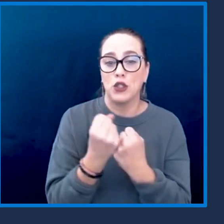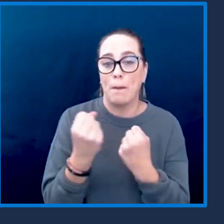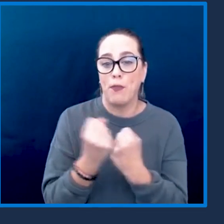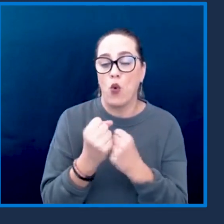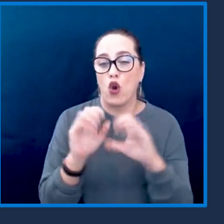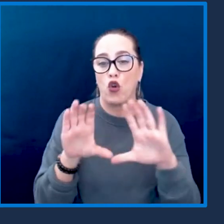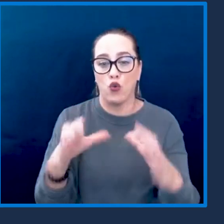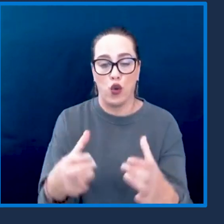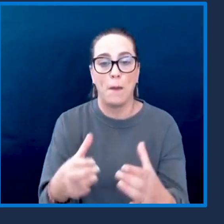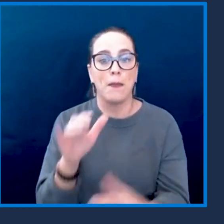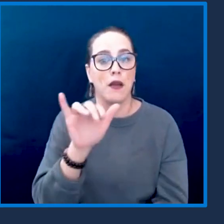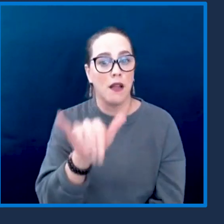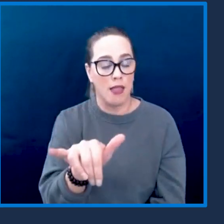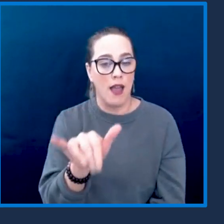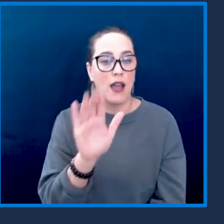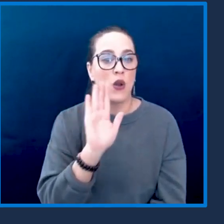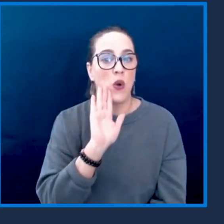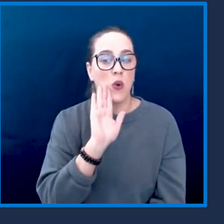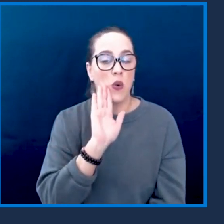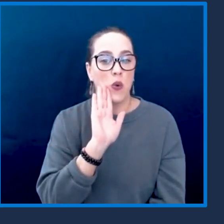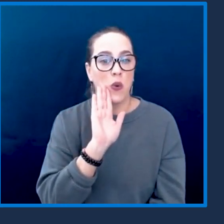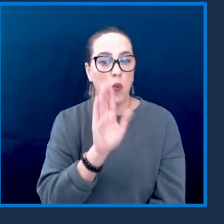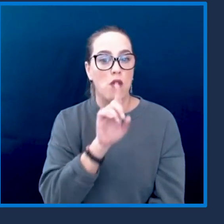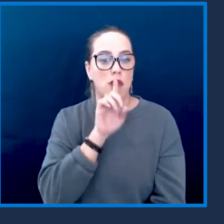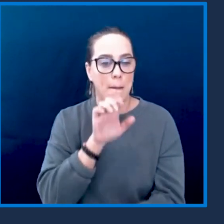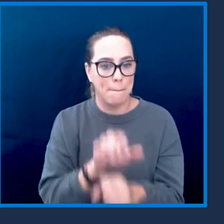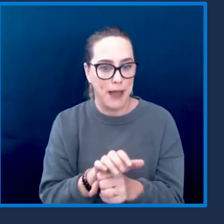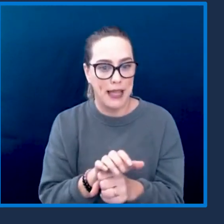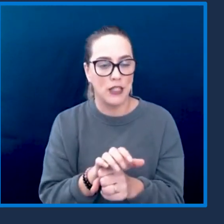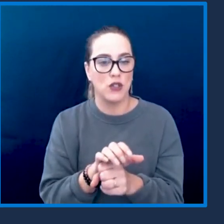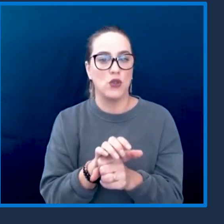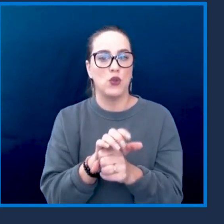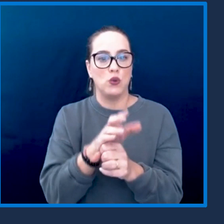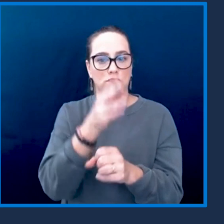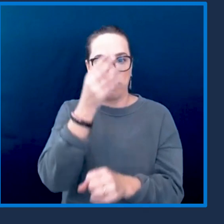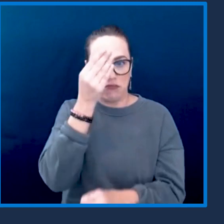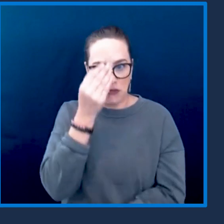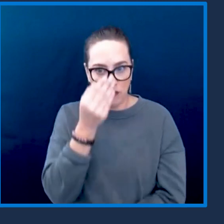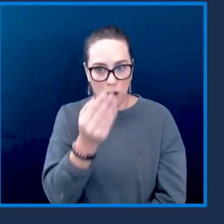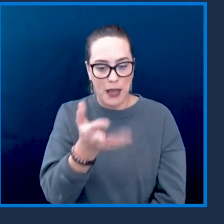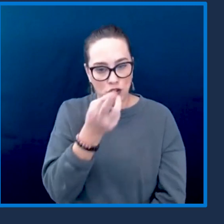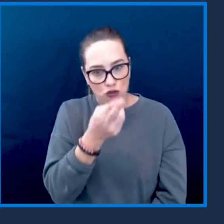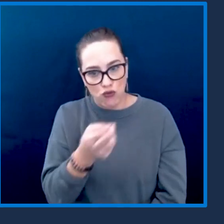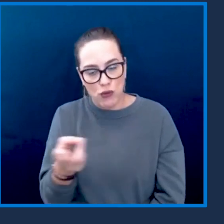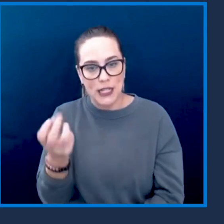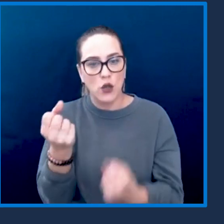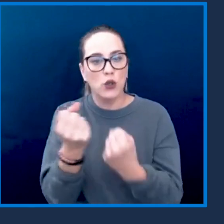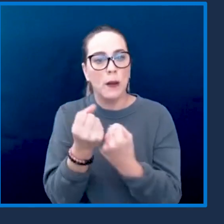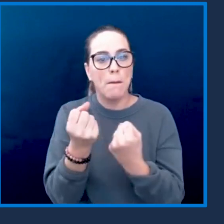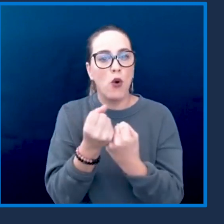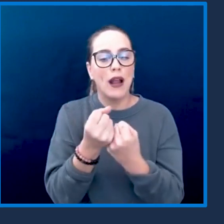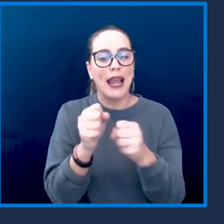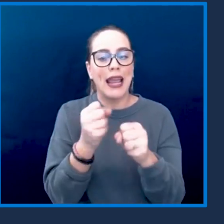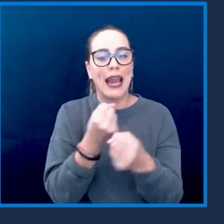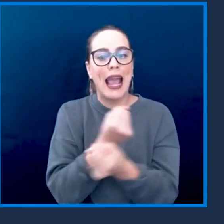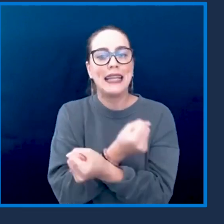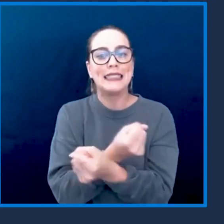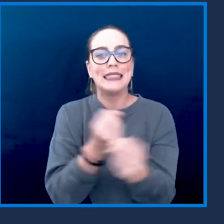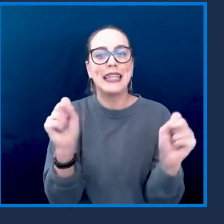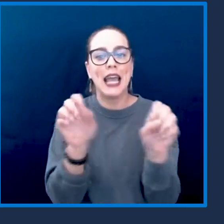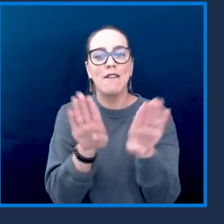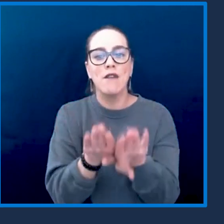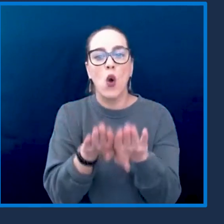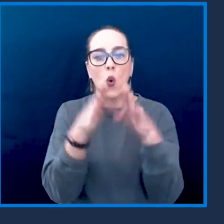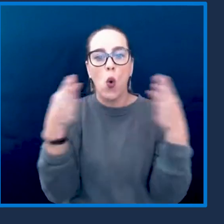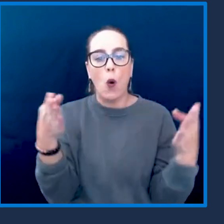effort committed to offering insight, resources, and support in safe and open environments, which